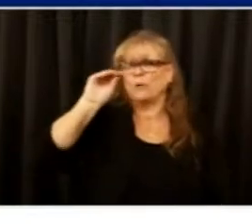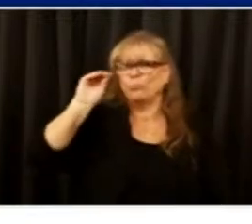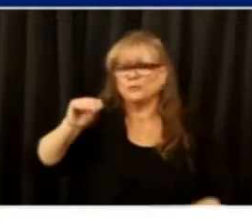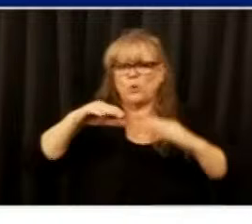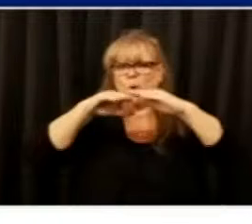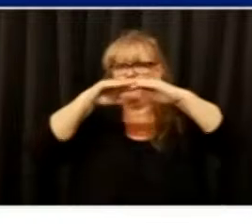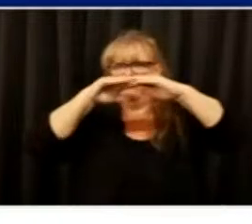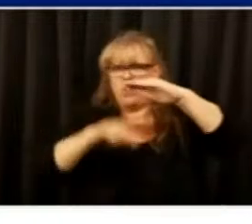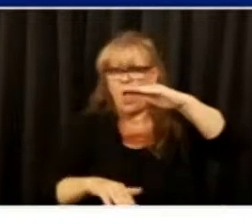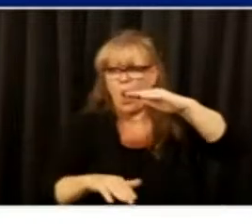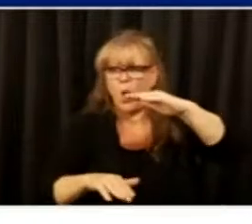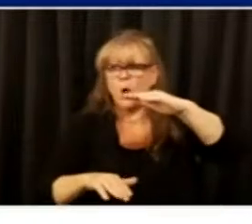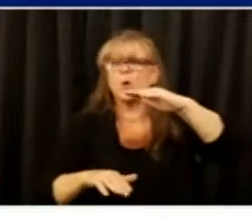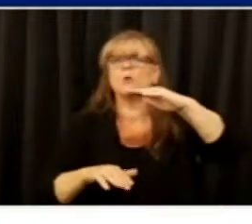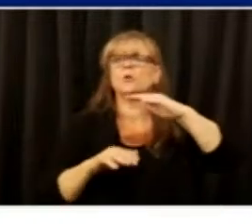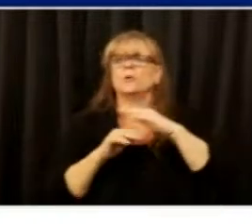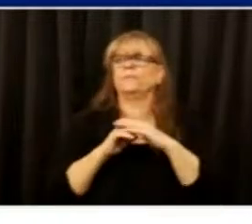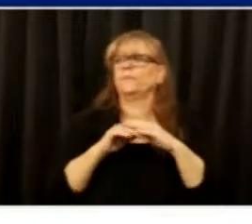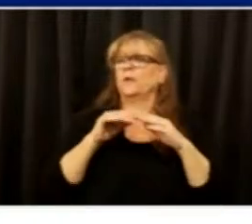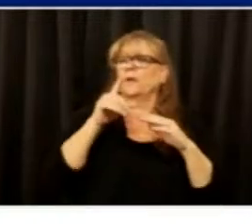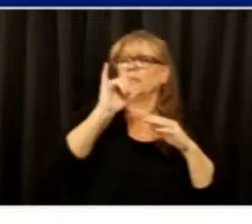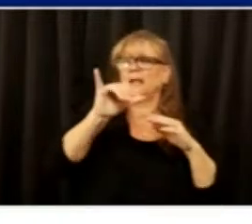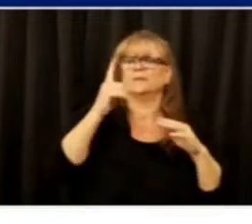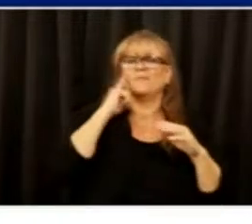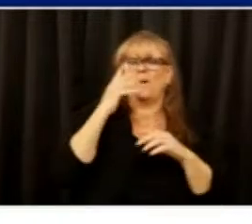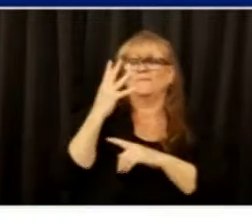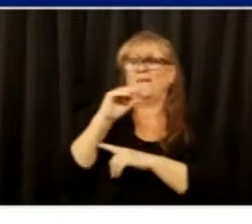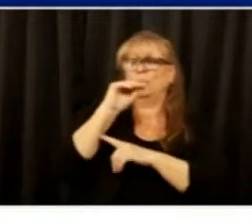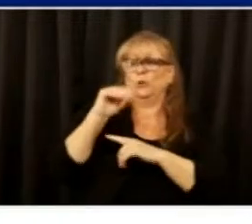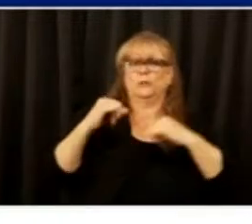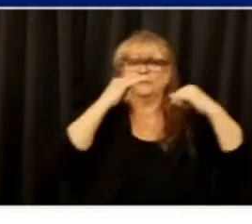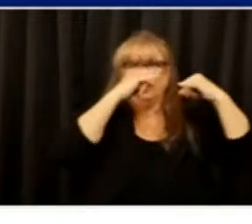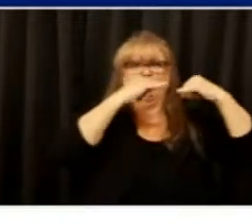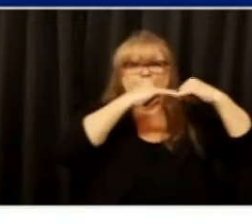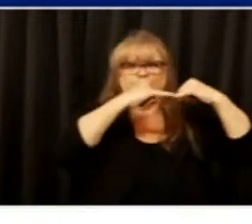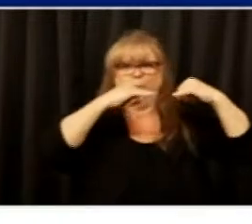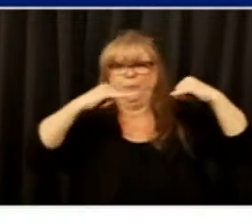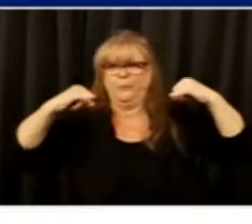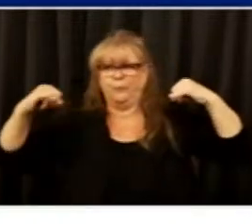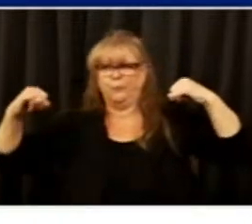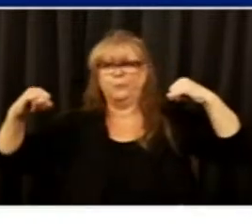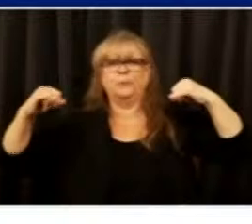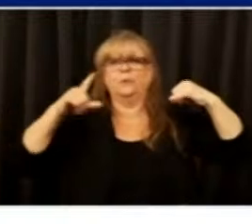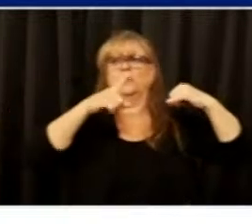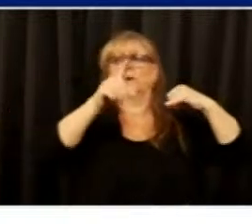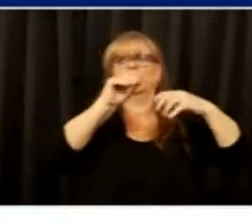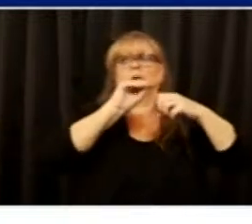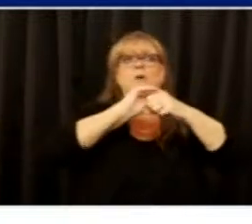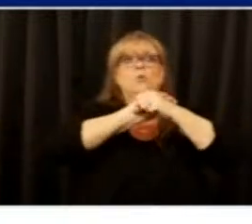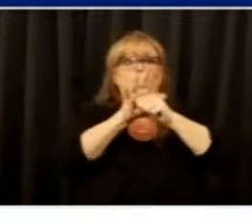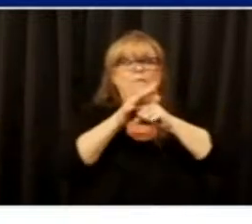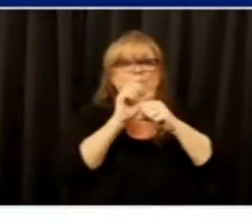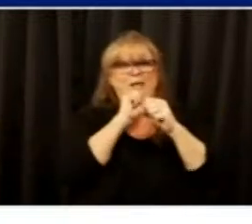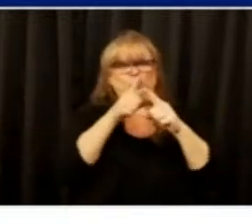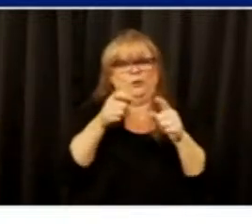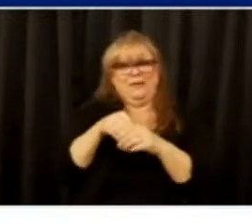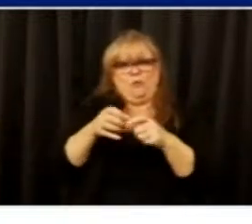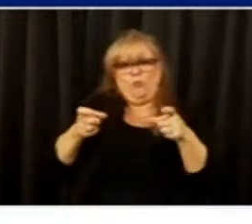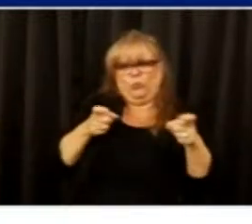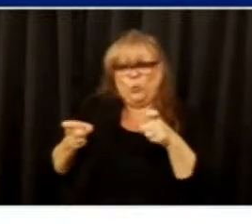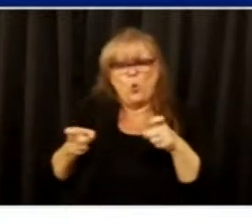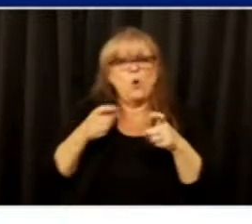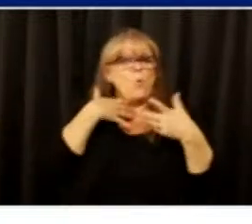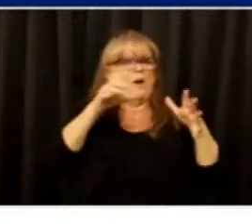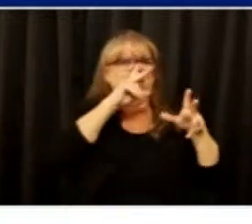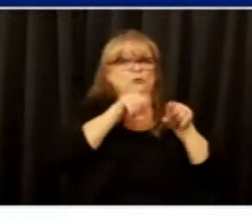So 5% is a level that signals to us that transmission rates are low and that we are identifying a high enough proportion of cases to understand how